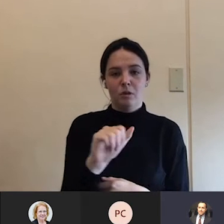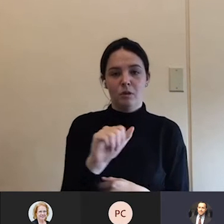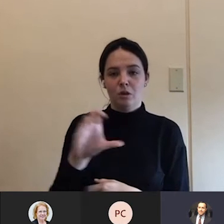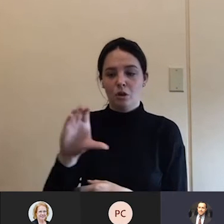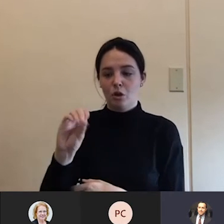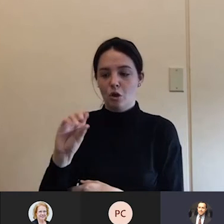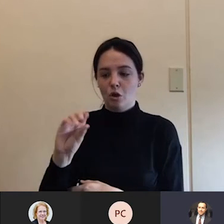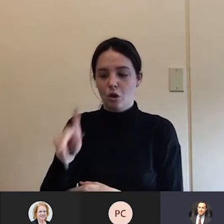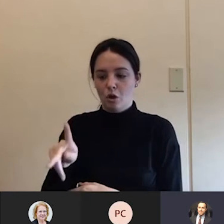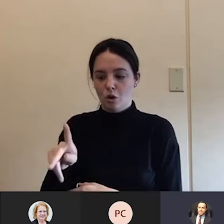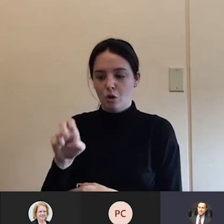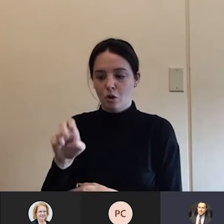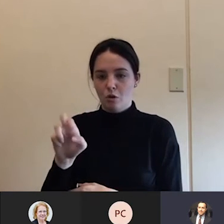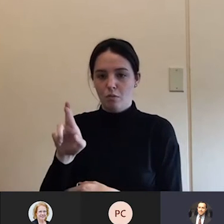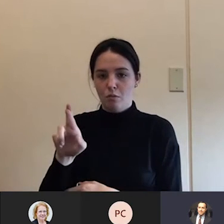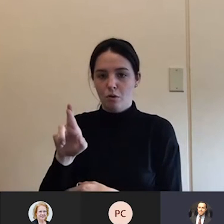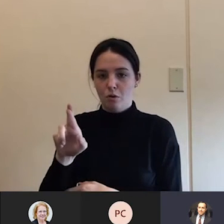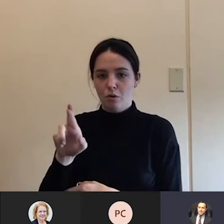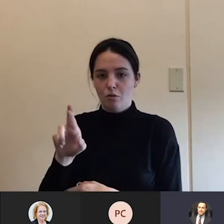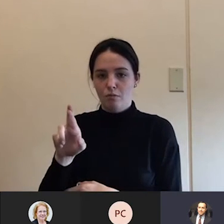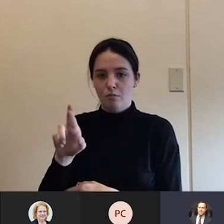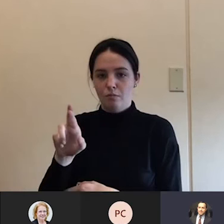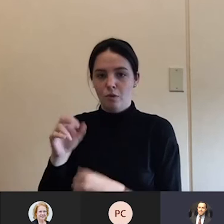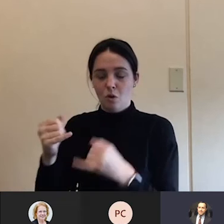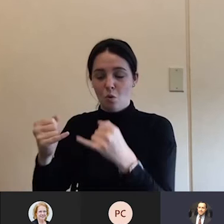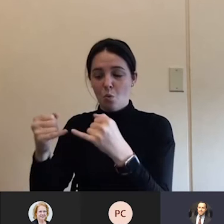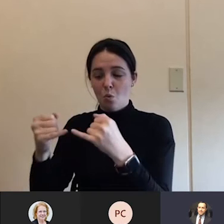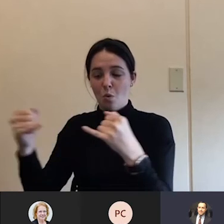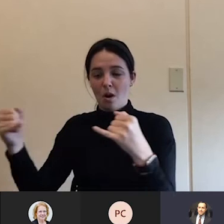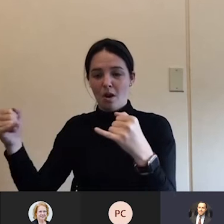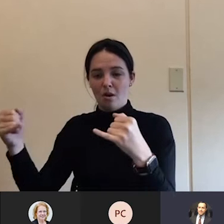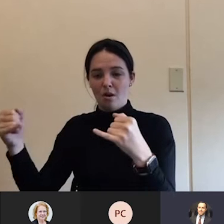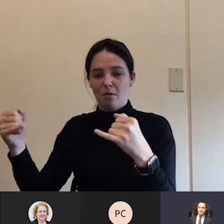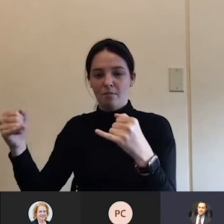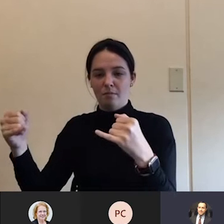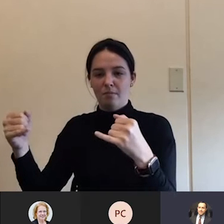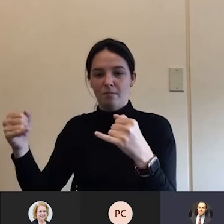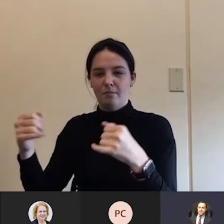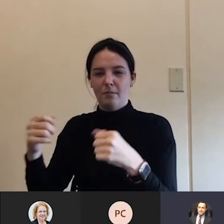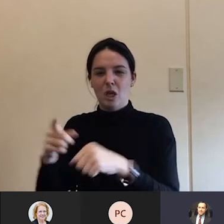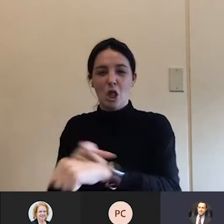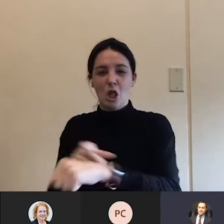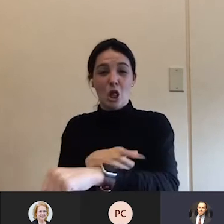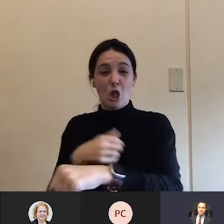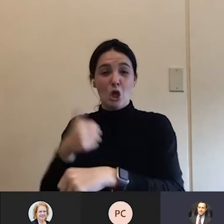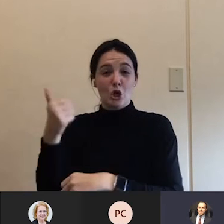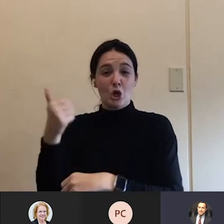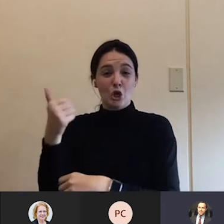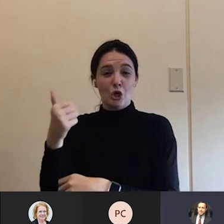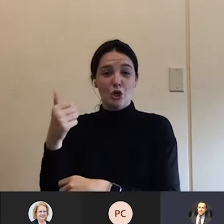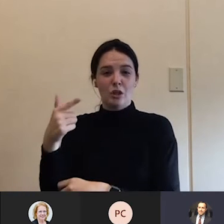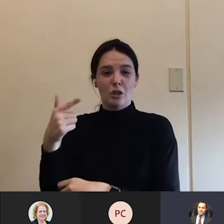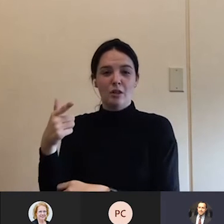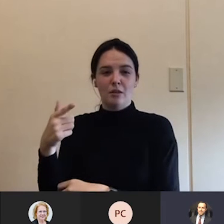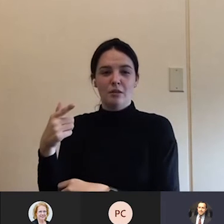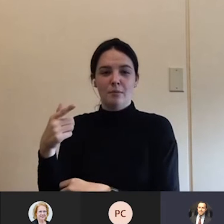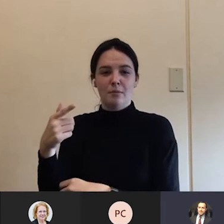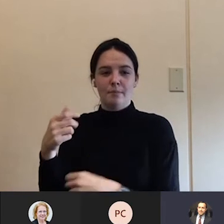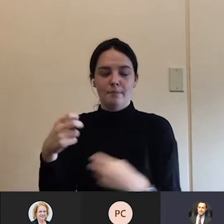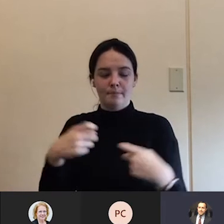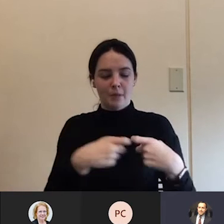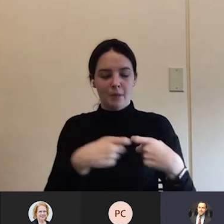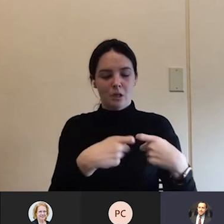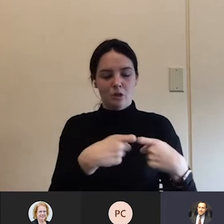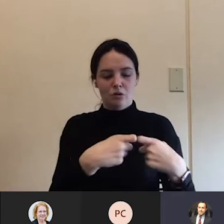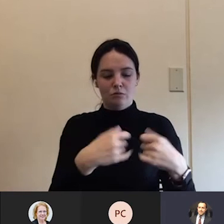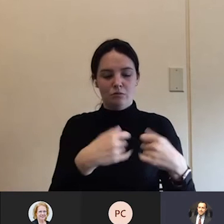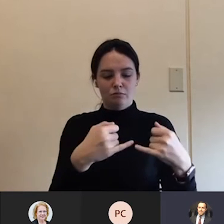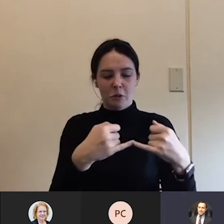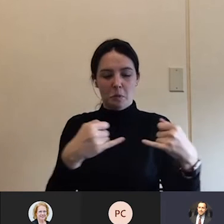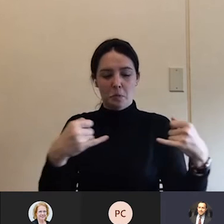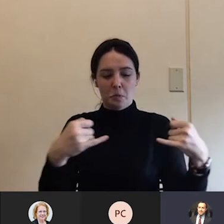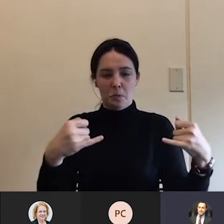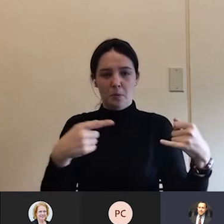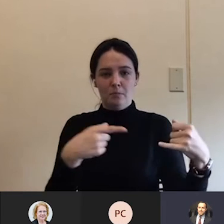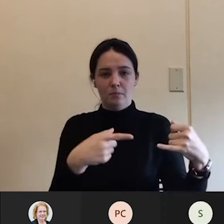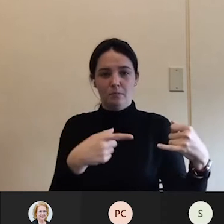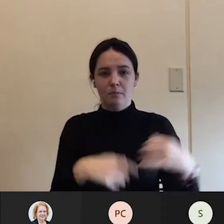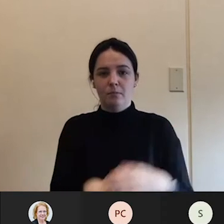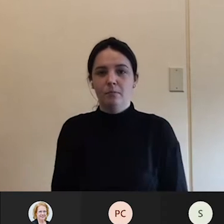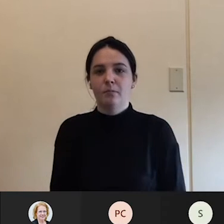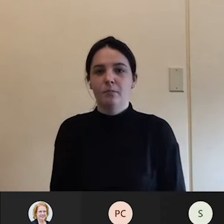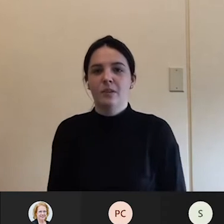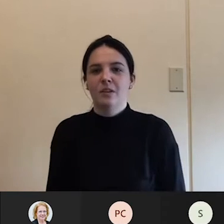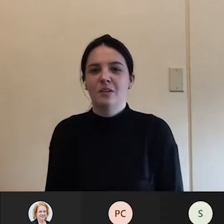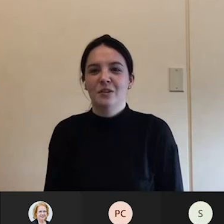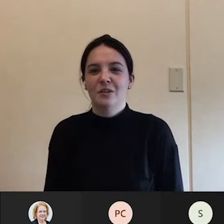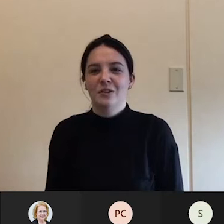battery. Our presentation today will be our mad scientist running these experiments today will